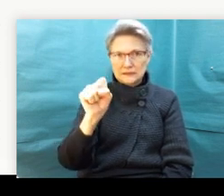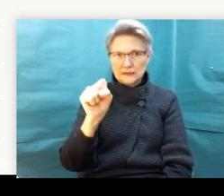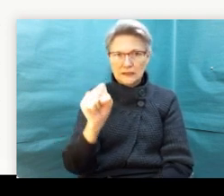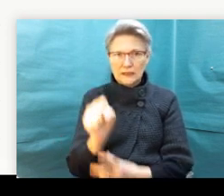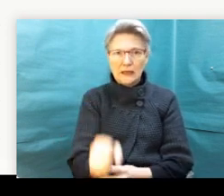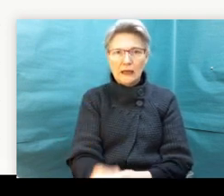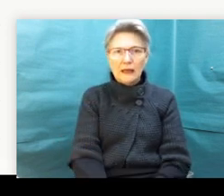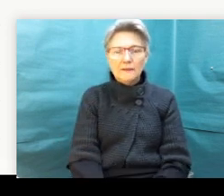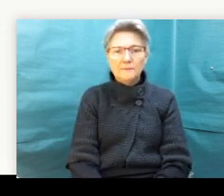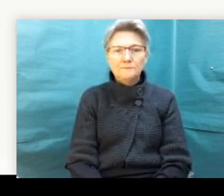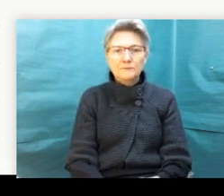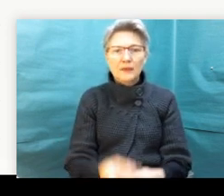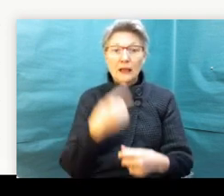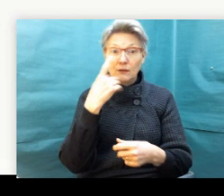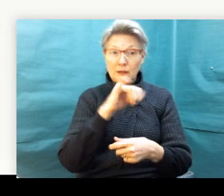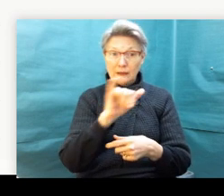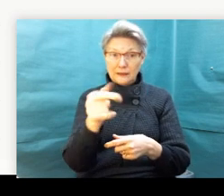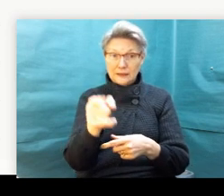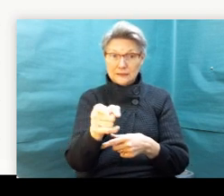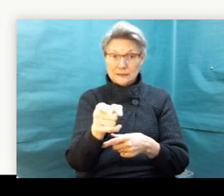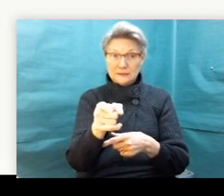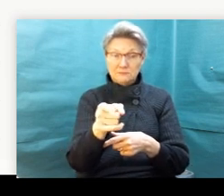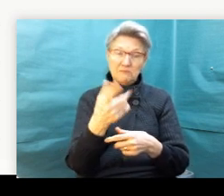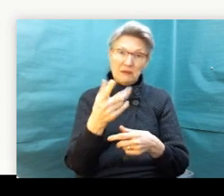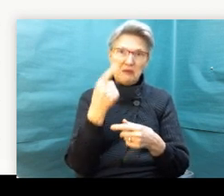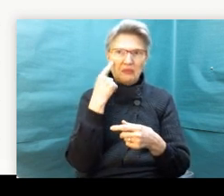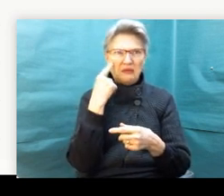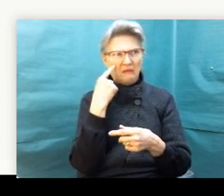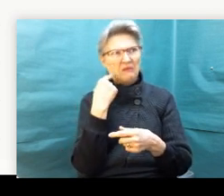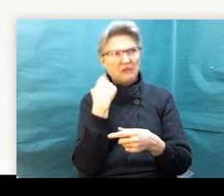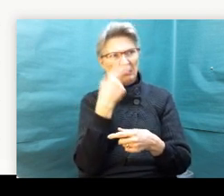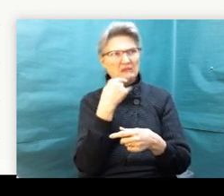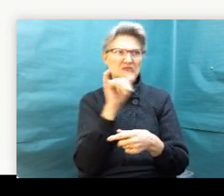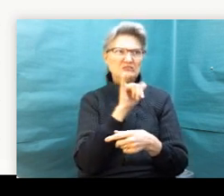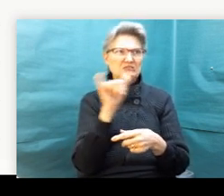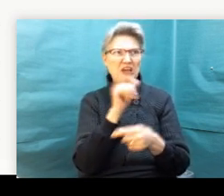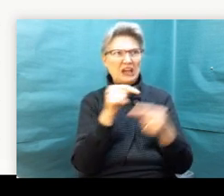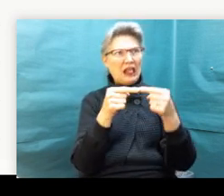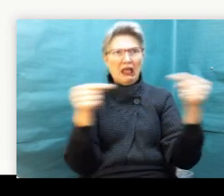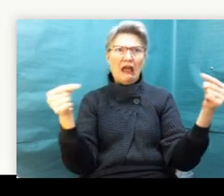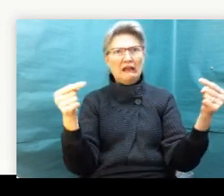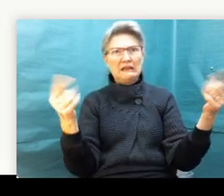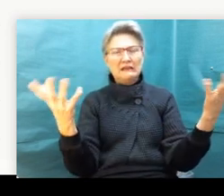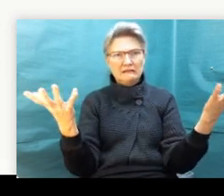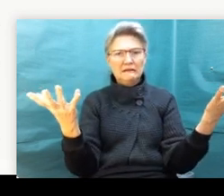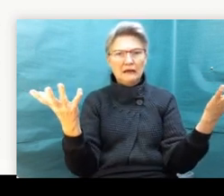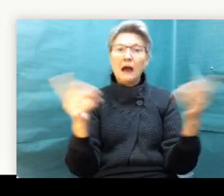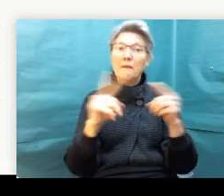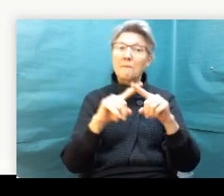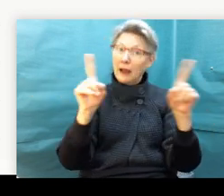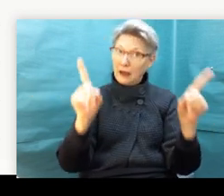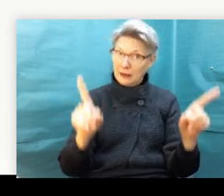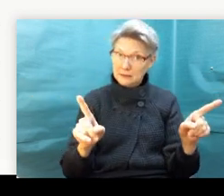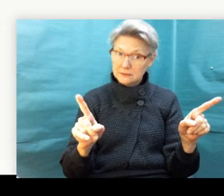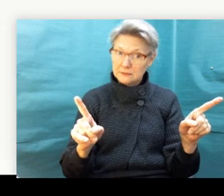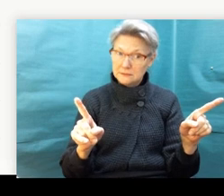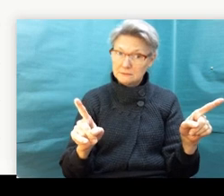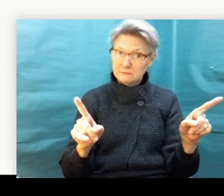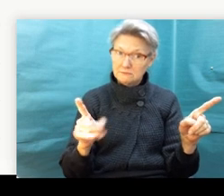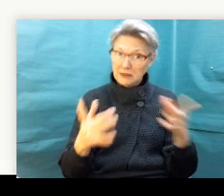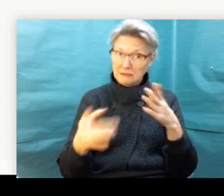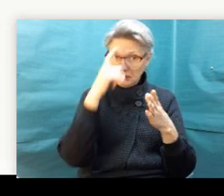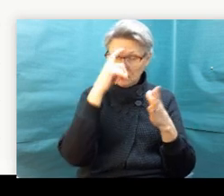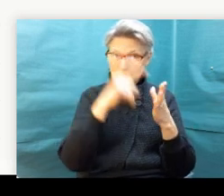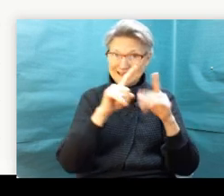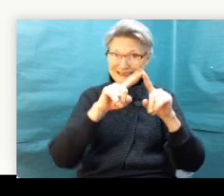chart here, like this. You might be thinking, well, that looks just like a line, but you'll probably notice